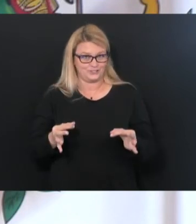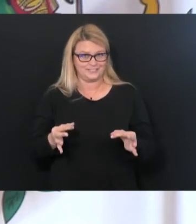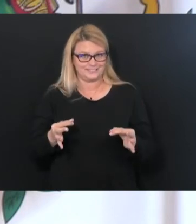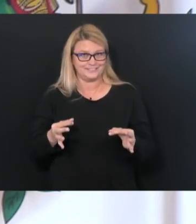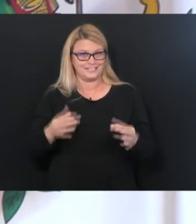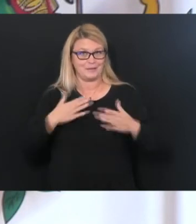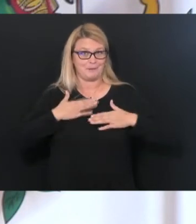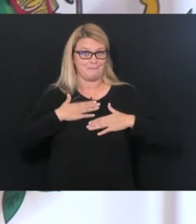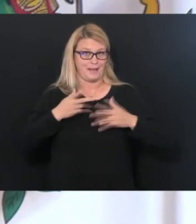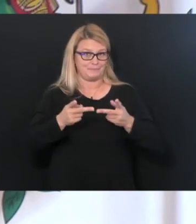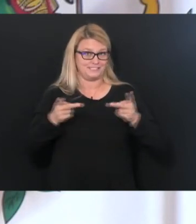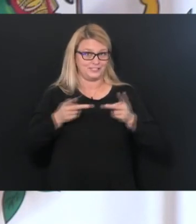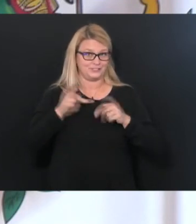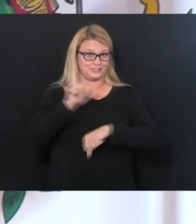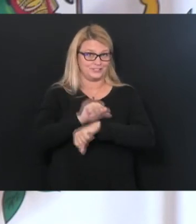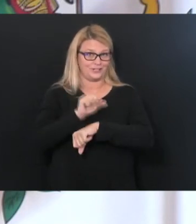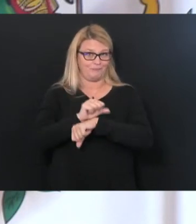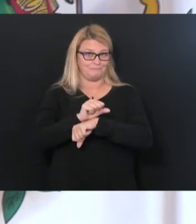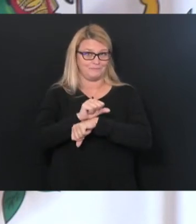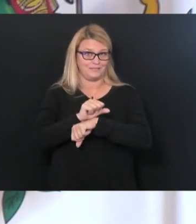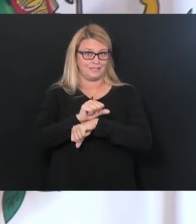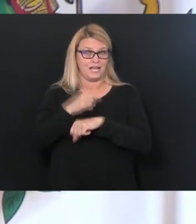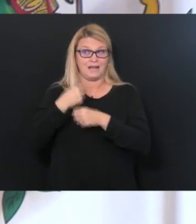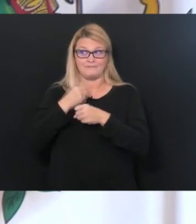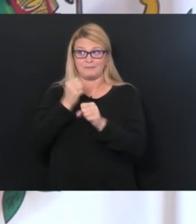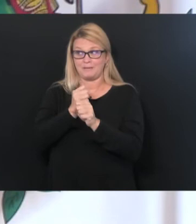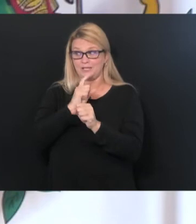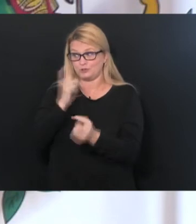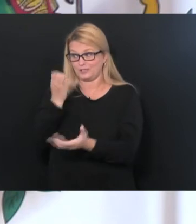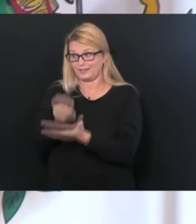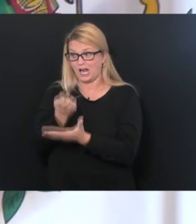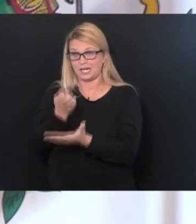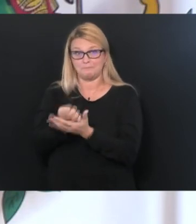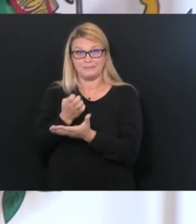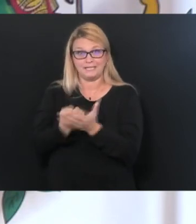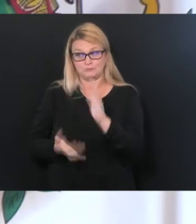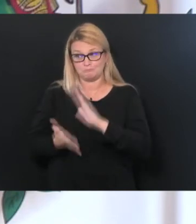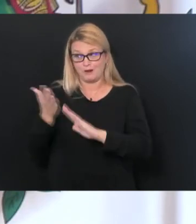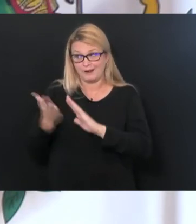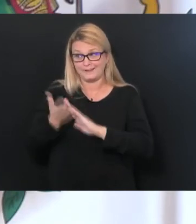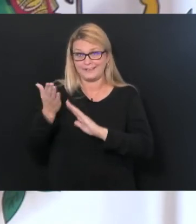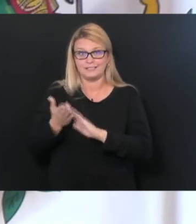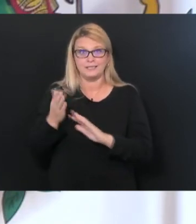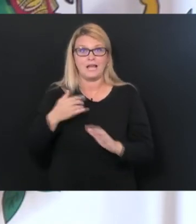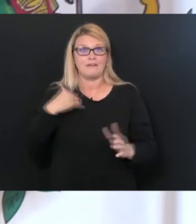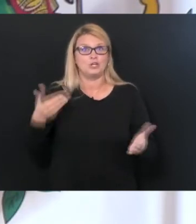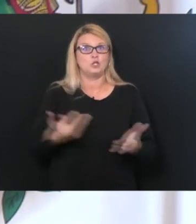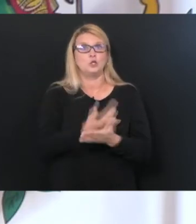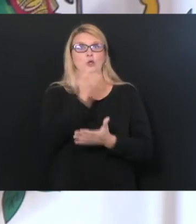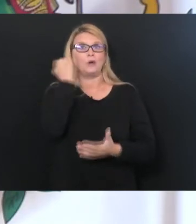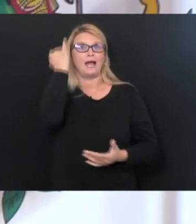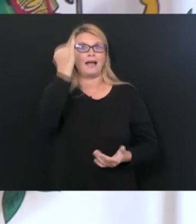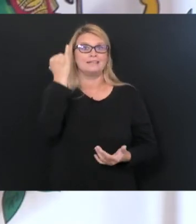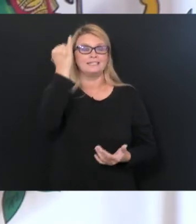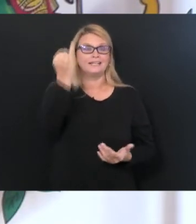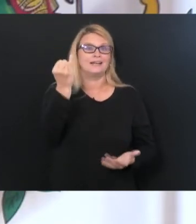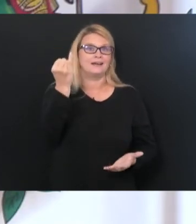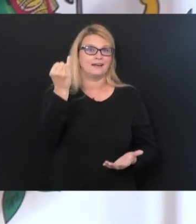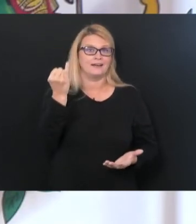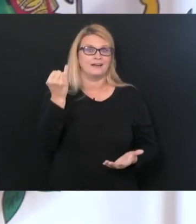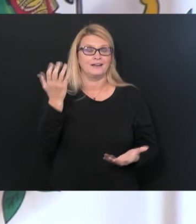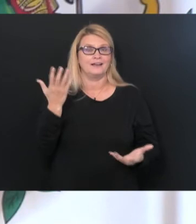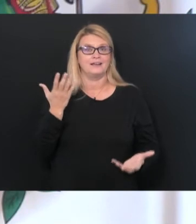the economies work. If just because we have a newfangled idea, and the